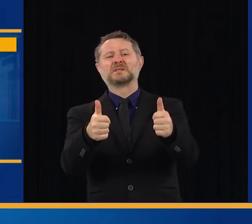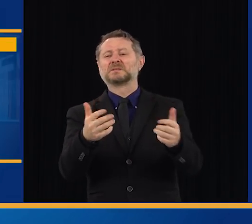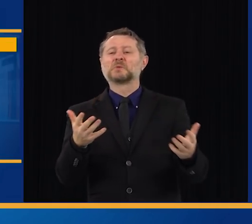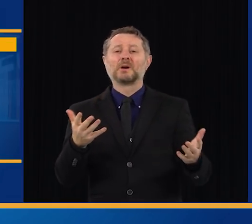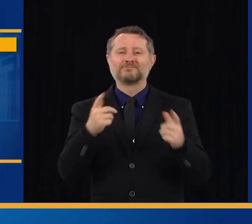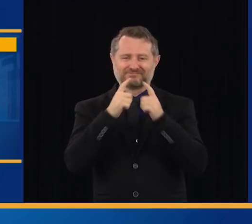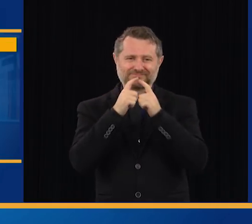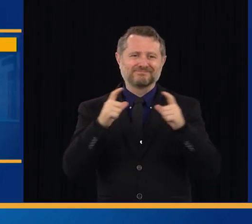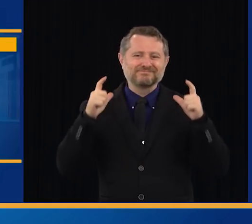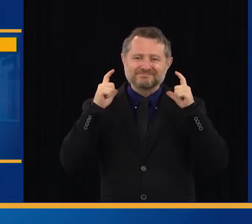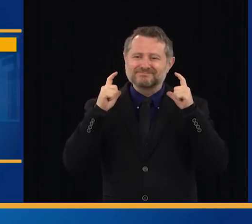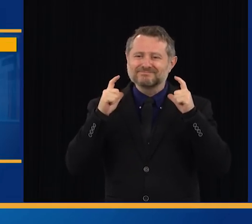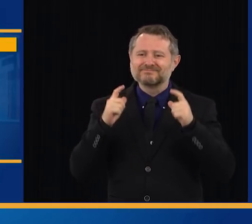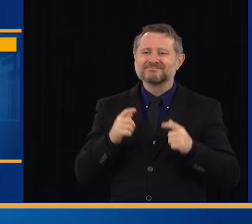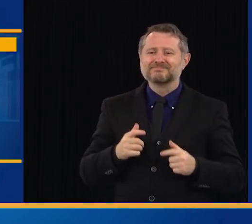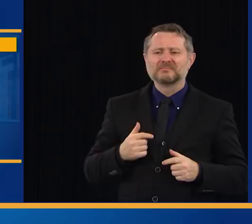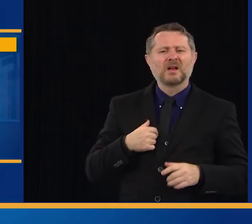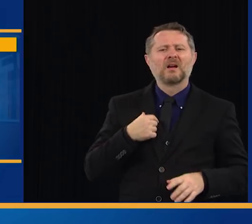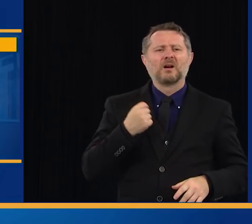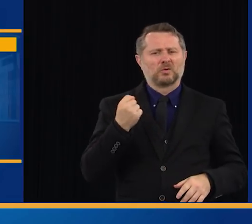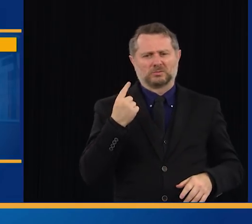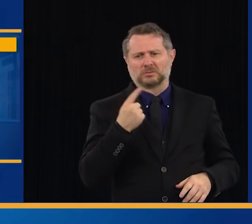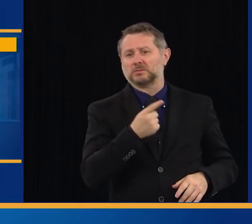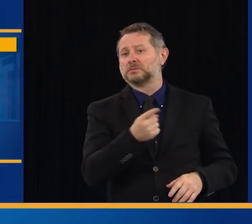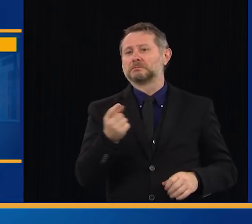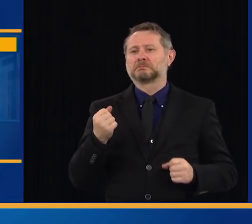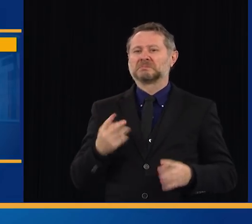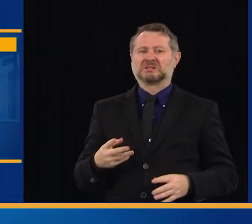And I understand I'm getting a lot of